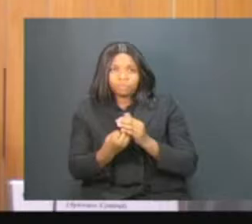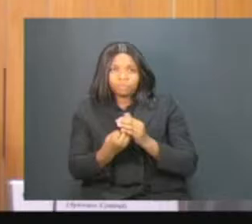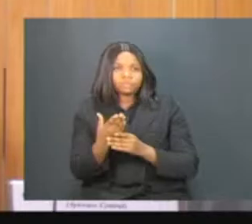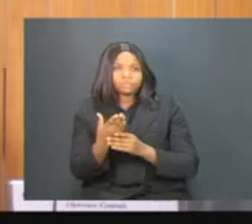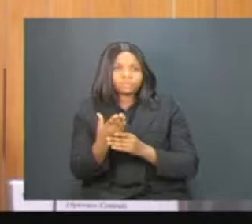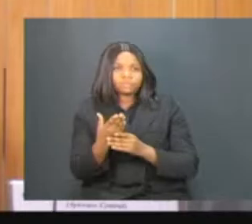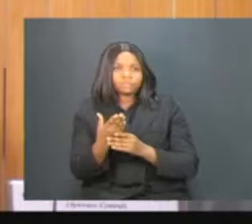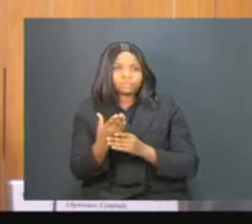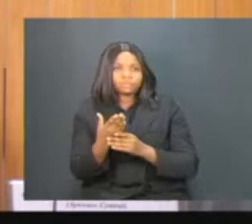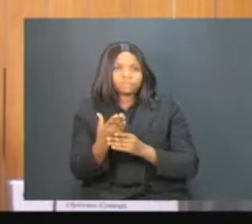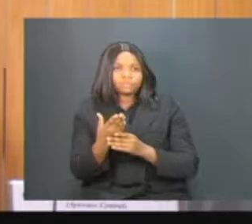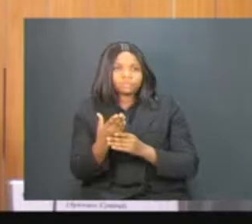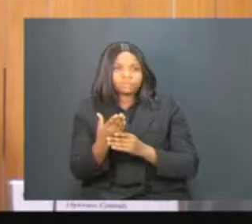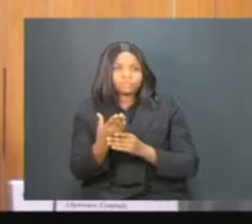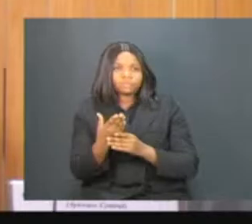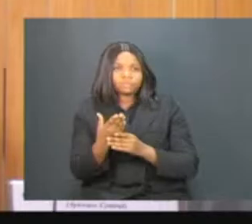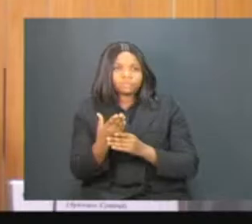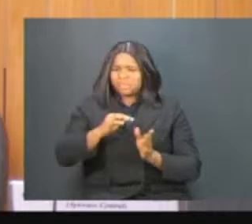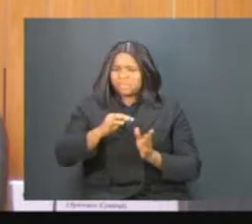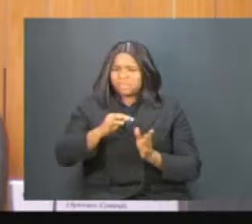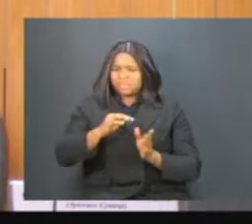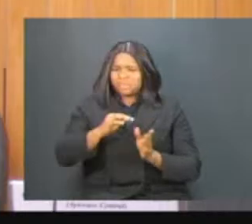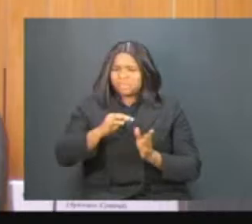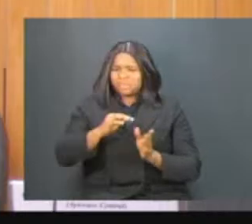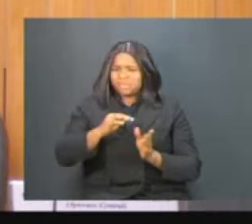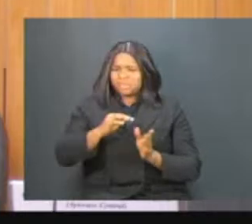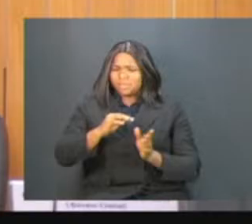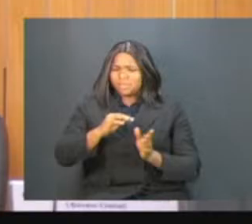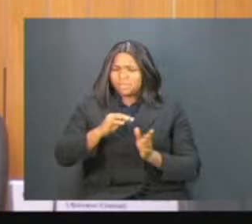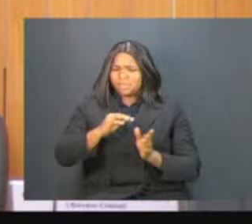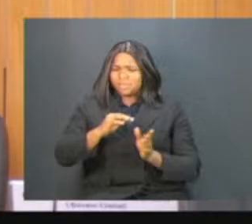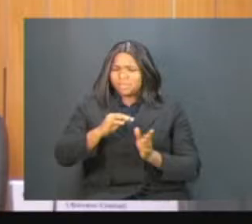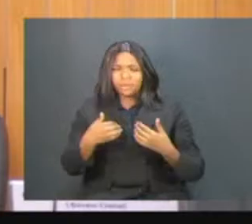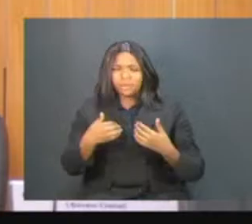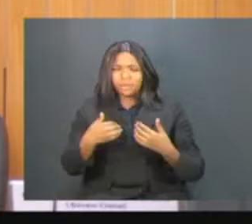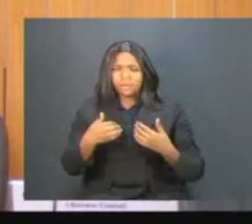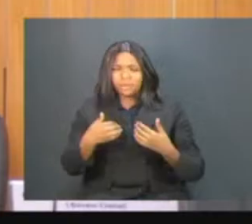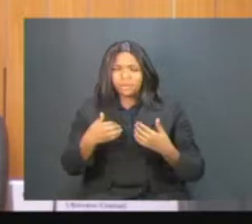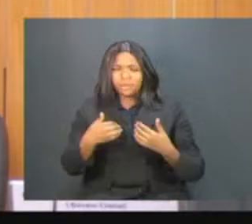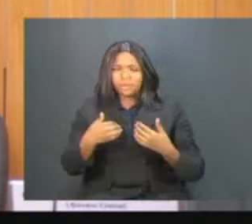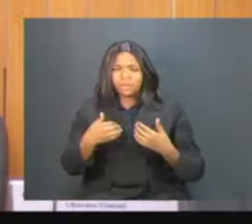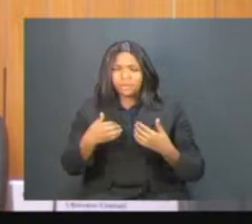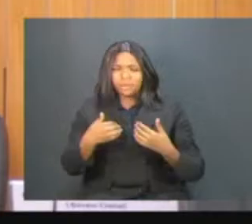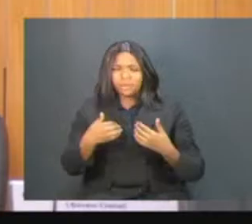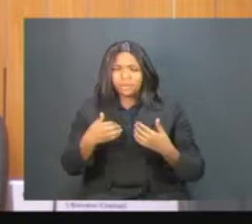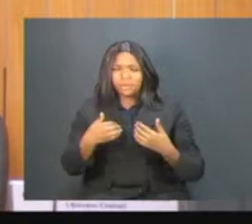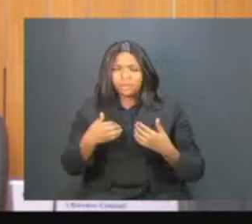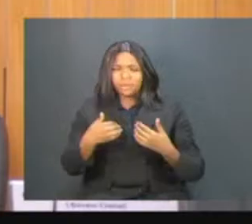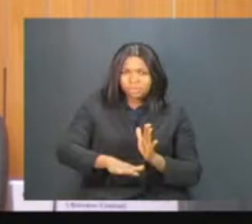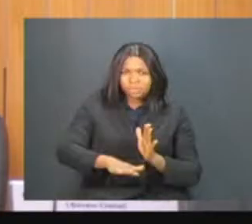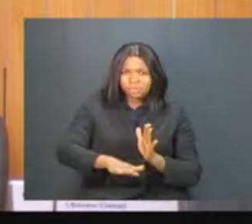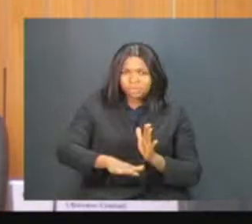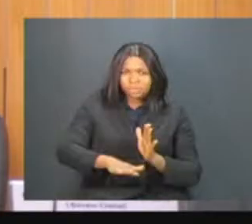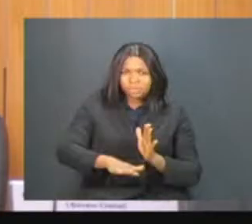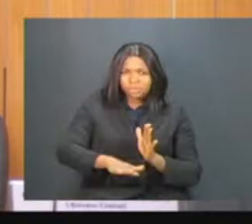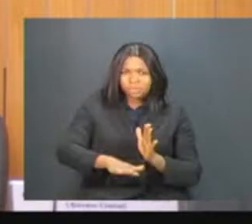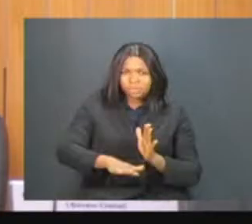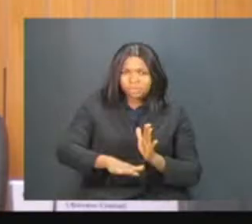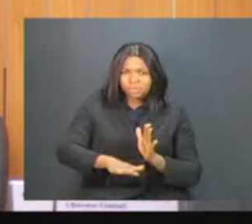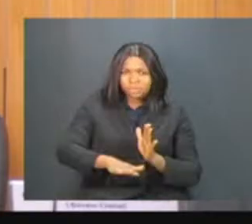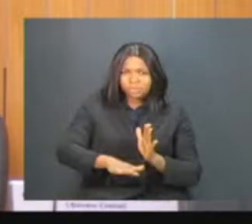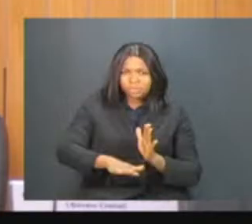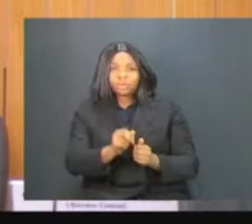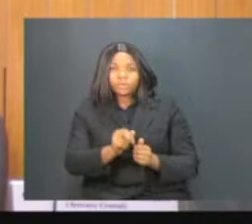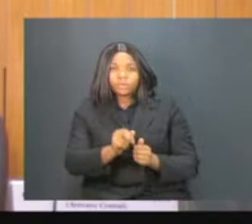its knees for us. But I'm sure with 24-hour economy, definitely it is bouncing back,